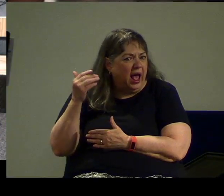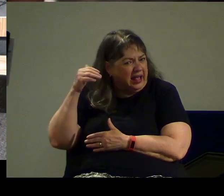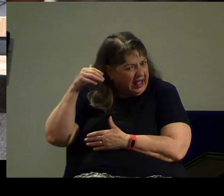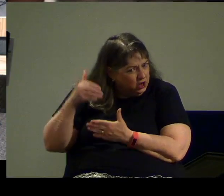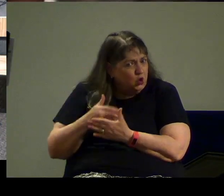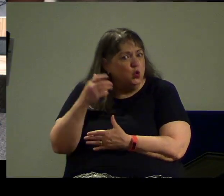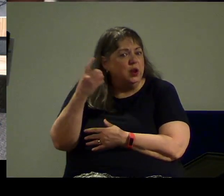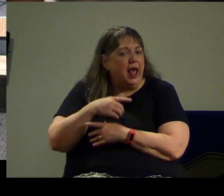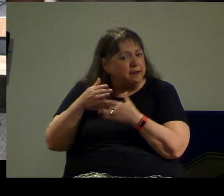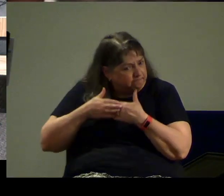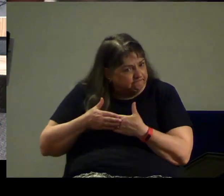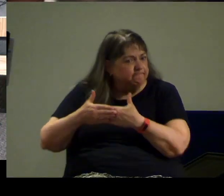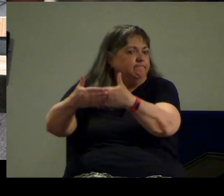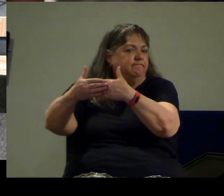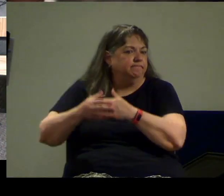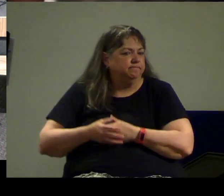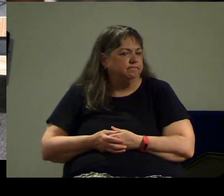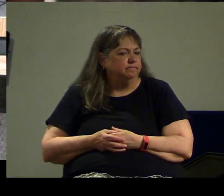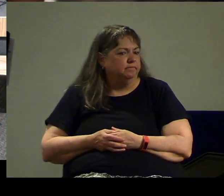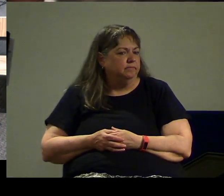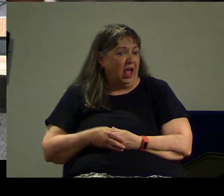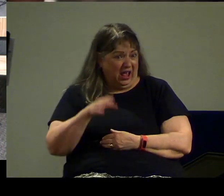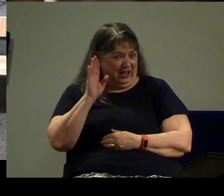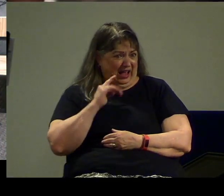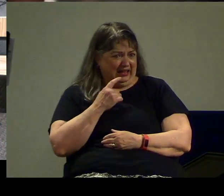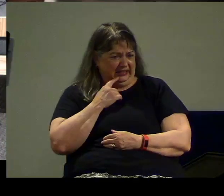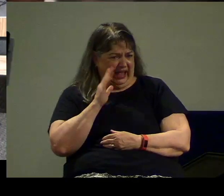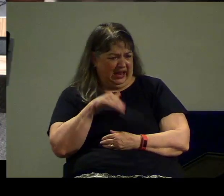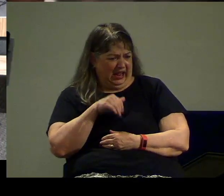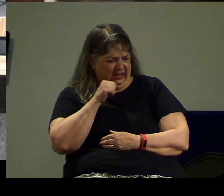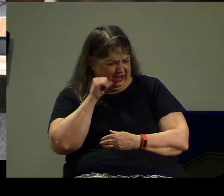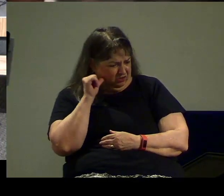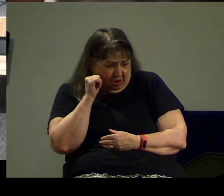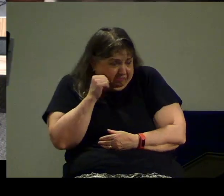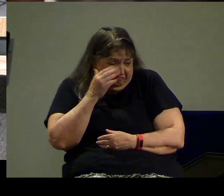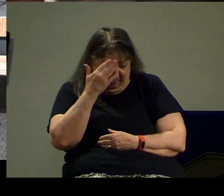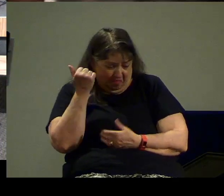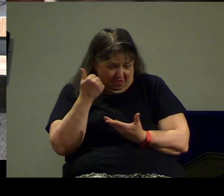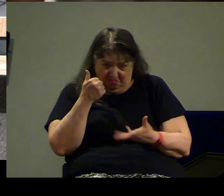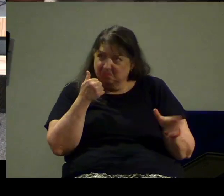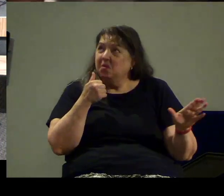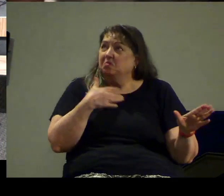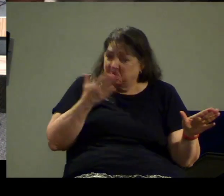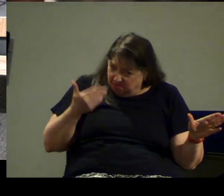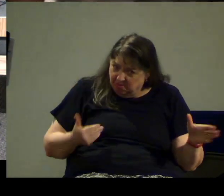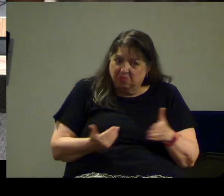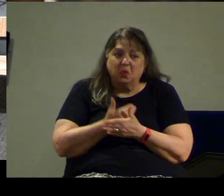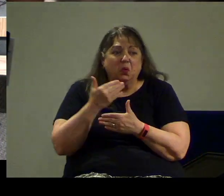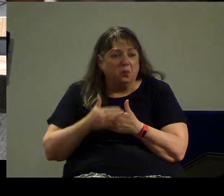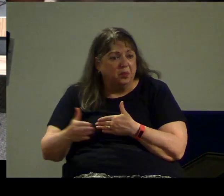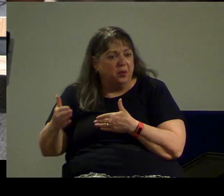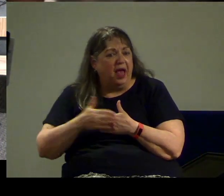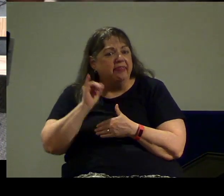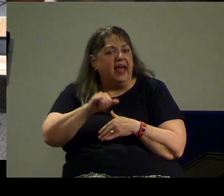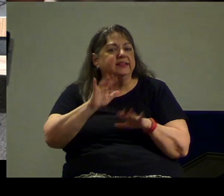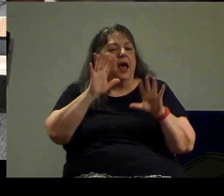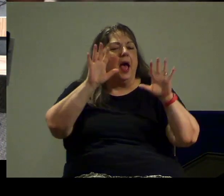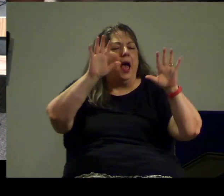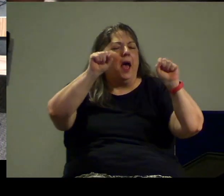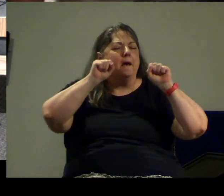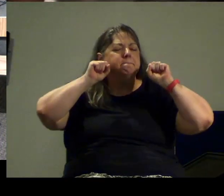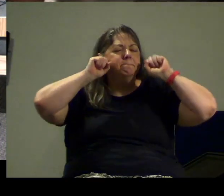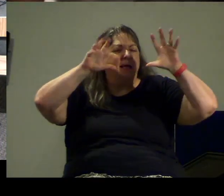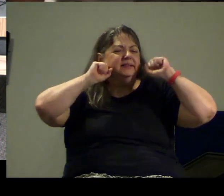Let's get going. And God says, what did you do yesterday? I don't remember. Let's go. Amazing grace.